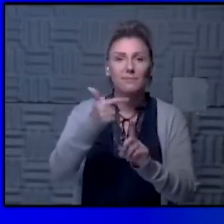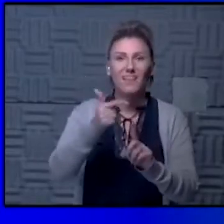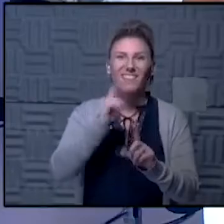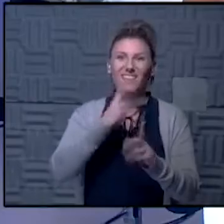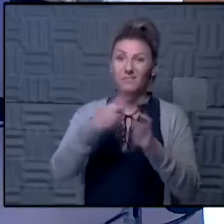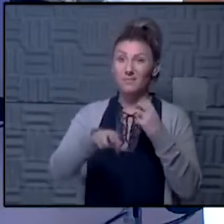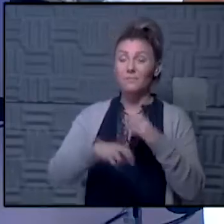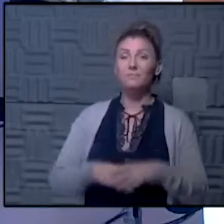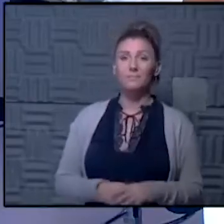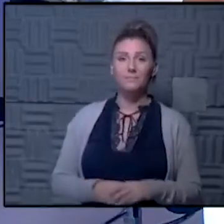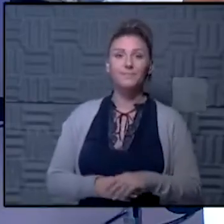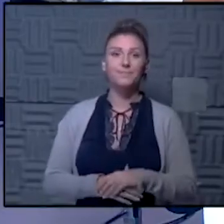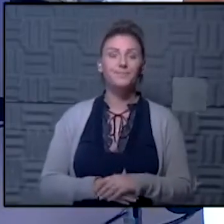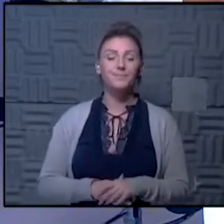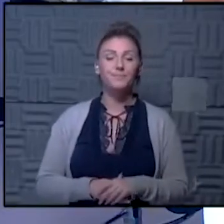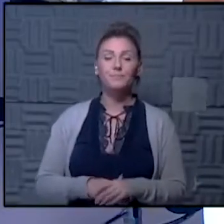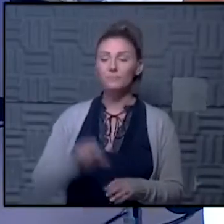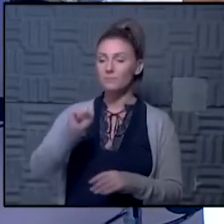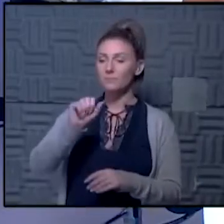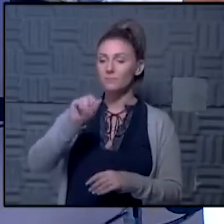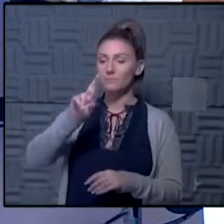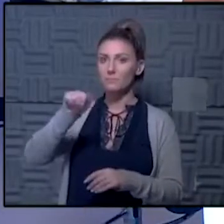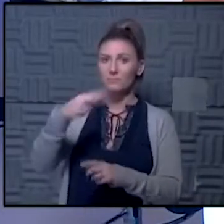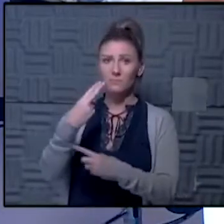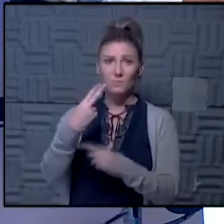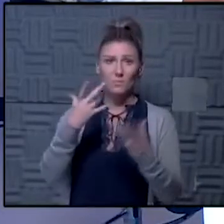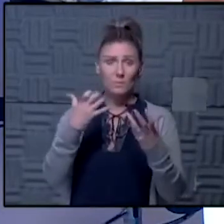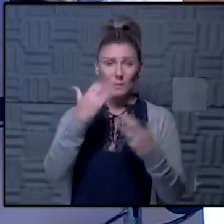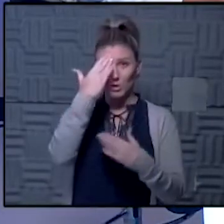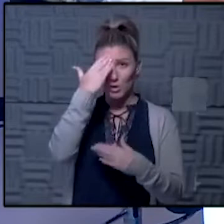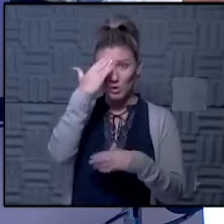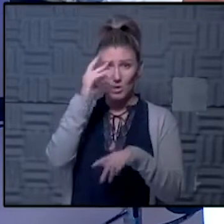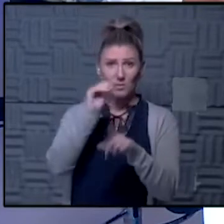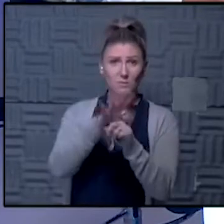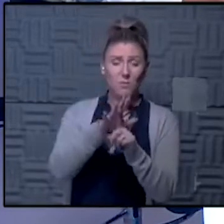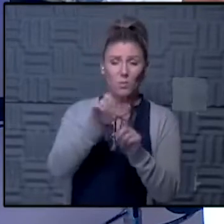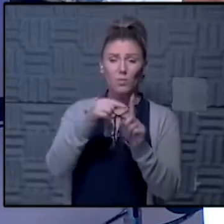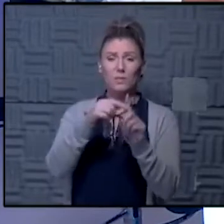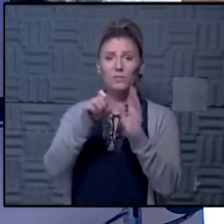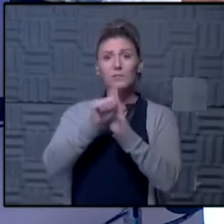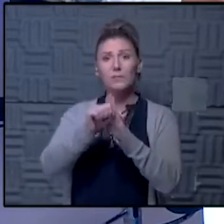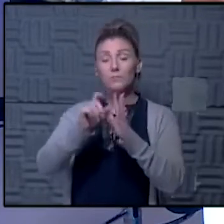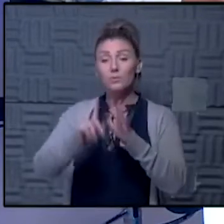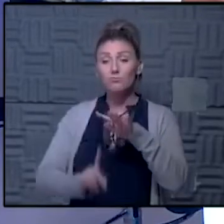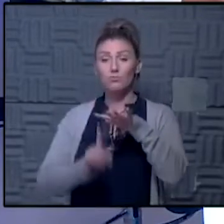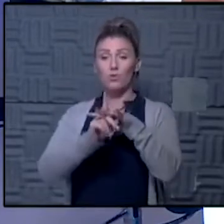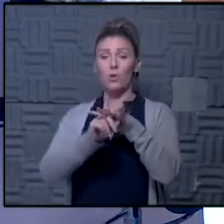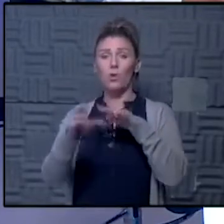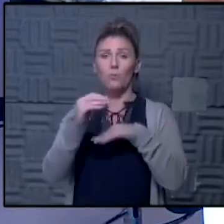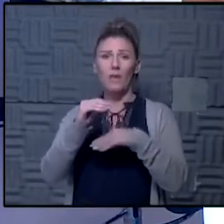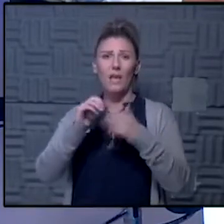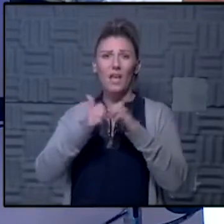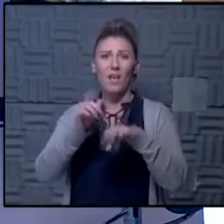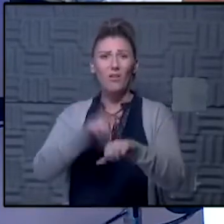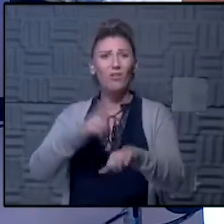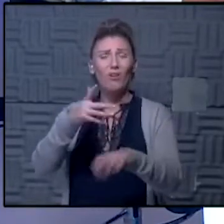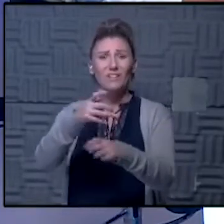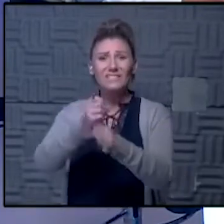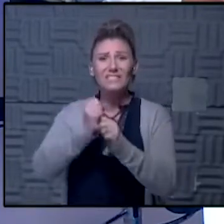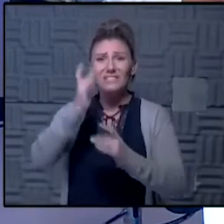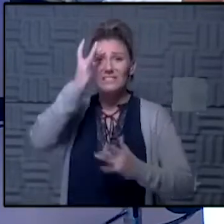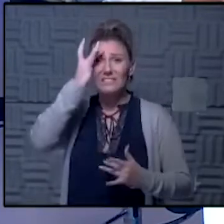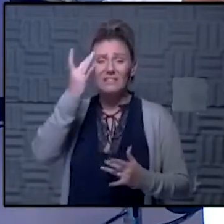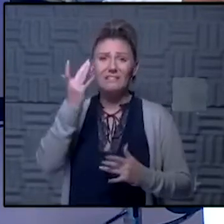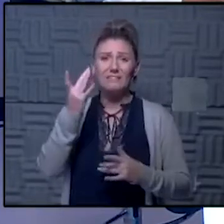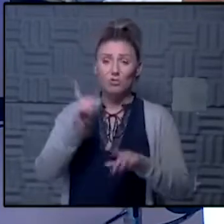aspect. Sarah wants to know, if exposed, when do the symptoms show, and how long does it take to get sick? And she wants to know if there's